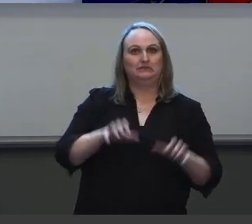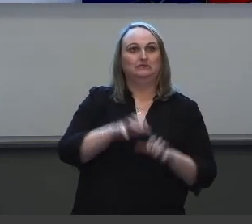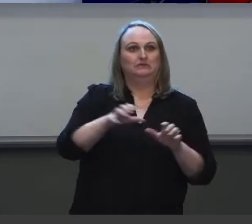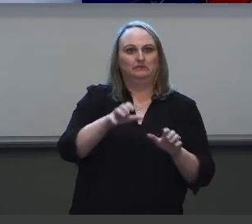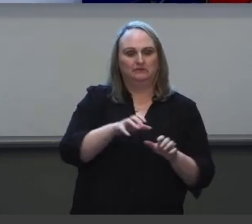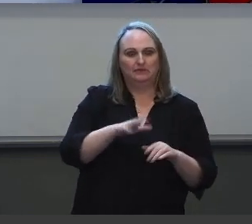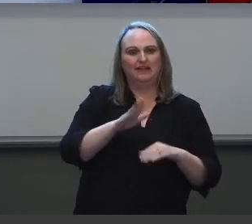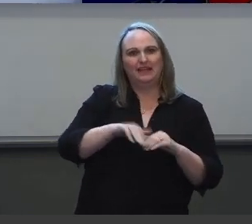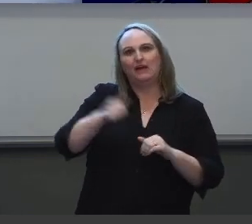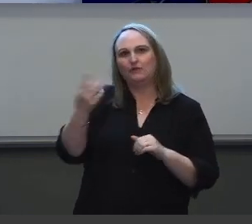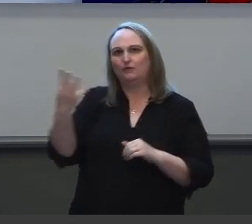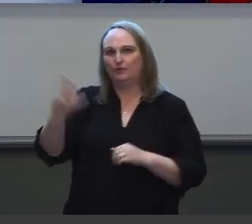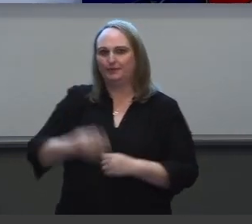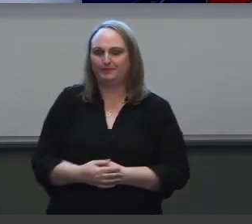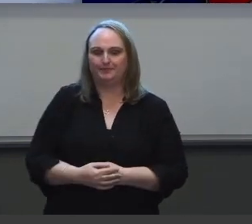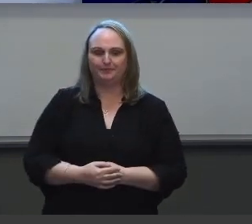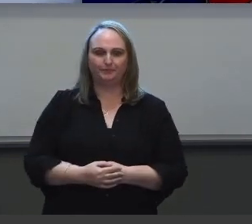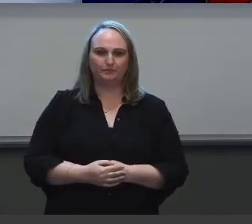four phenotypes.